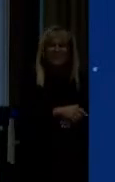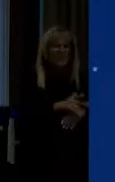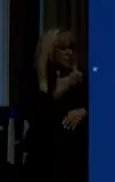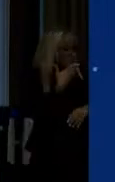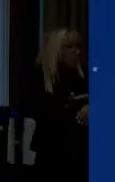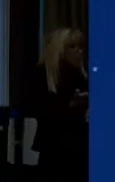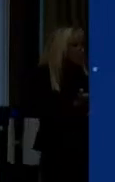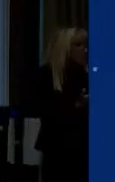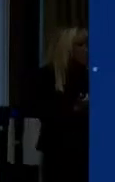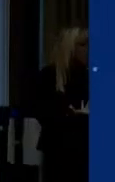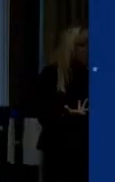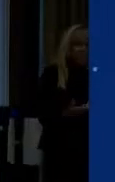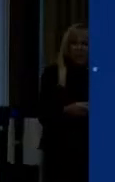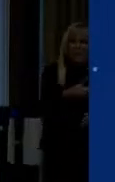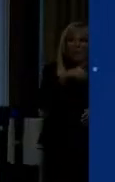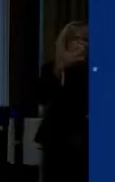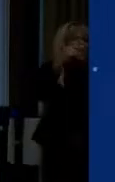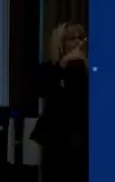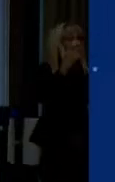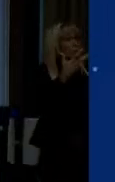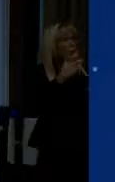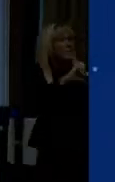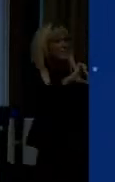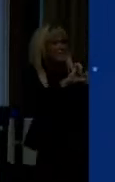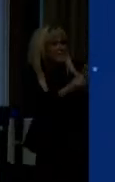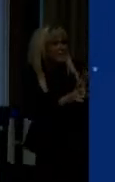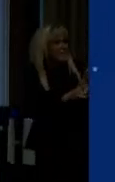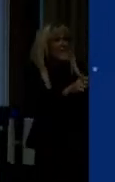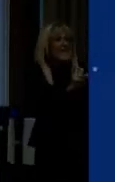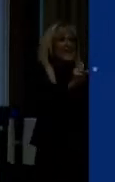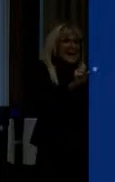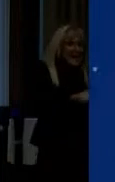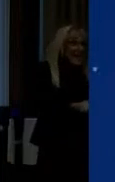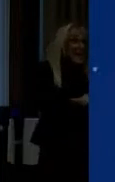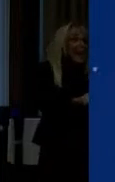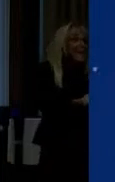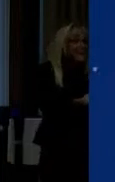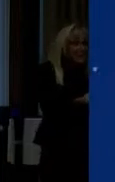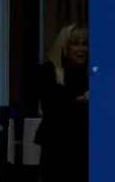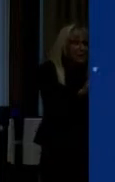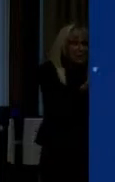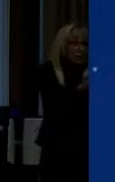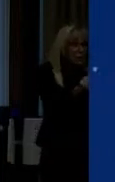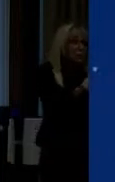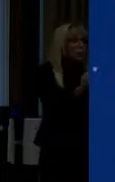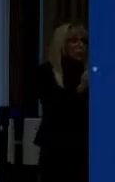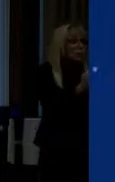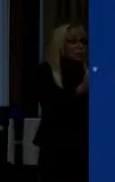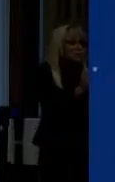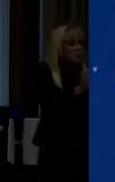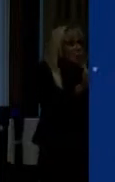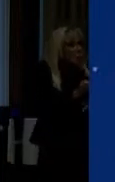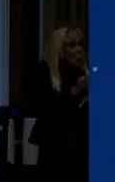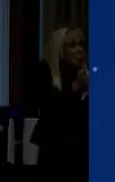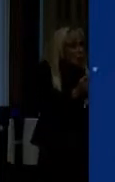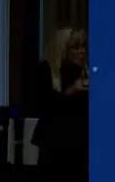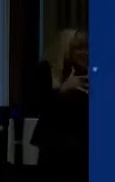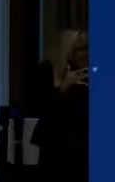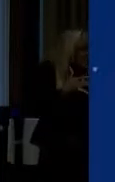good thing, because what we want to stress is that it can be a tool to use with caution and excitement in